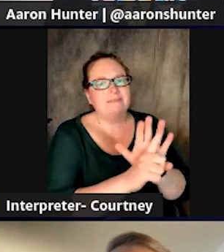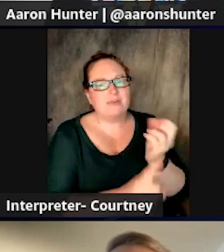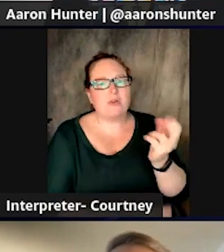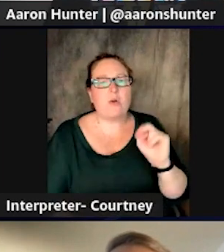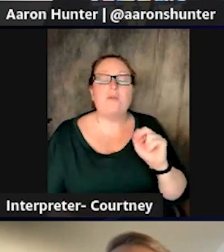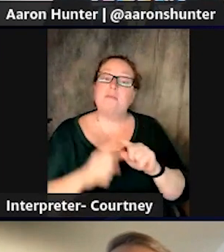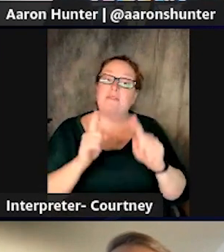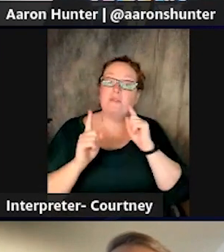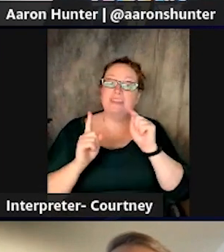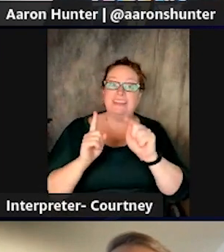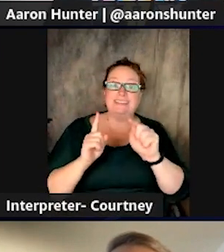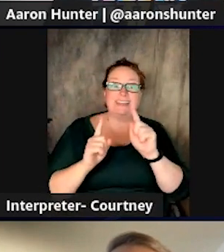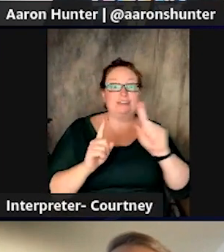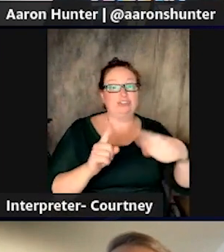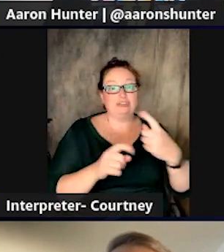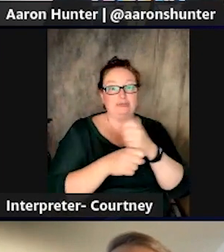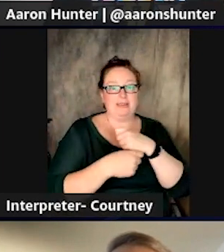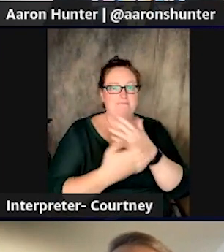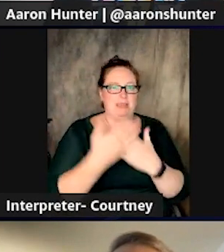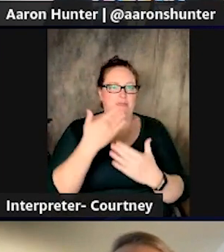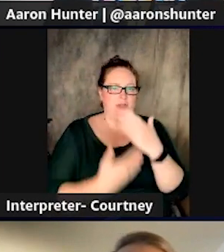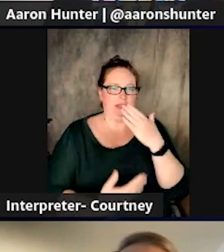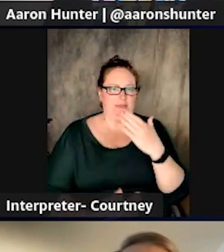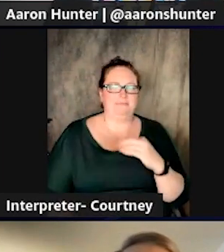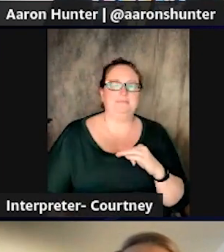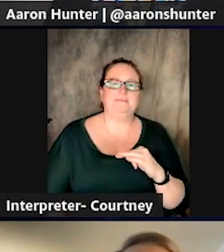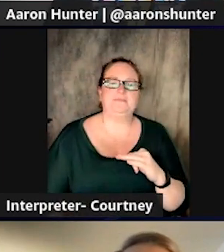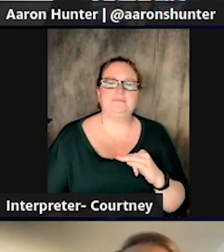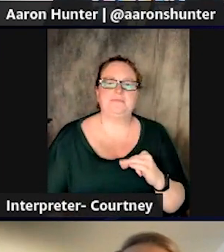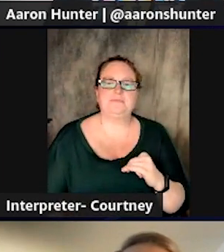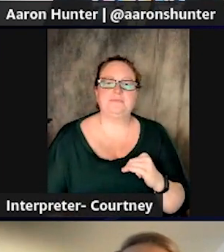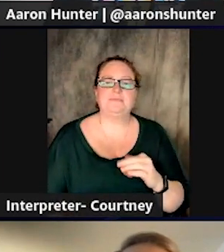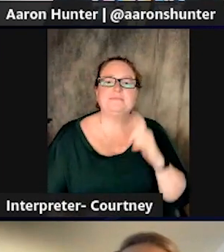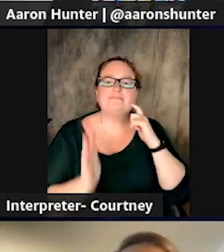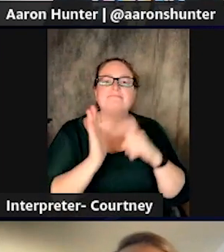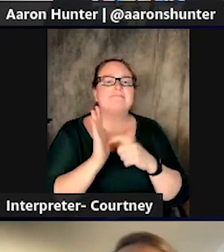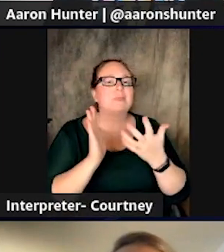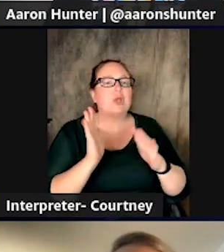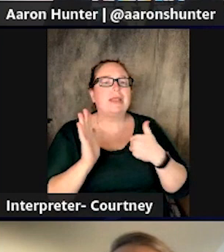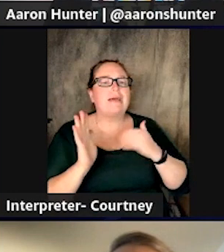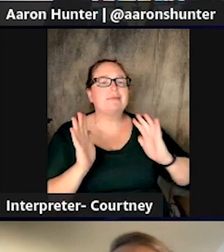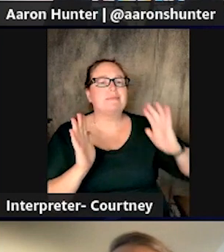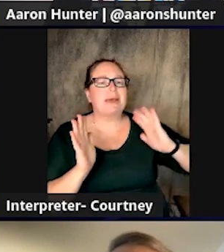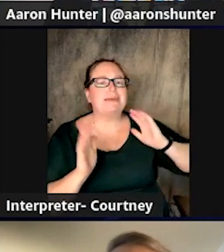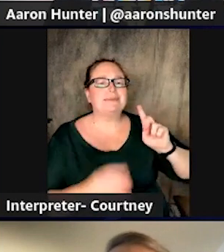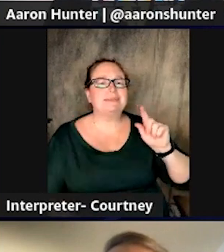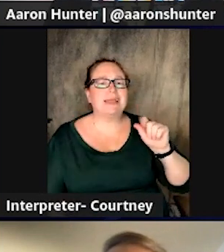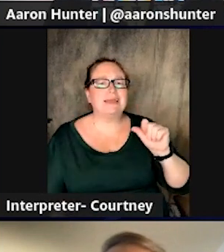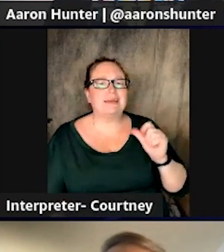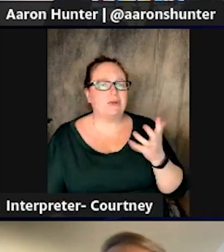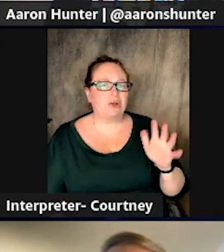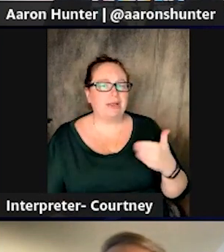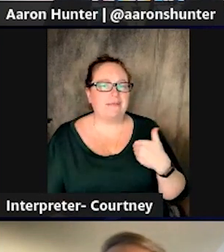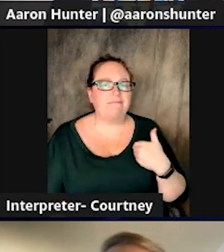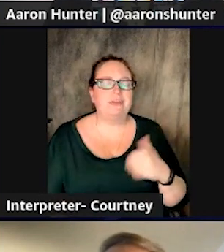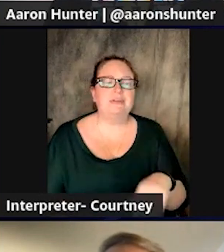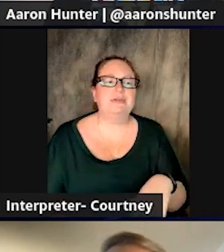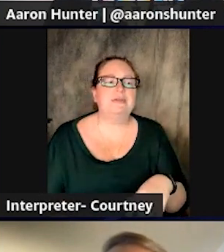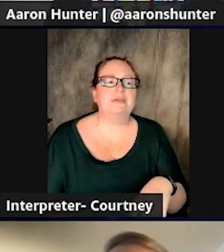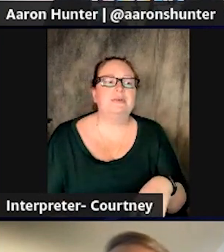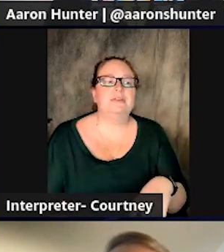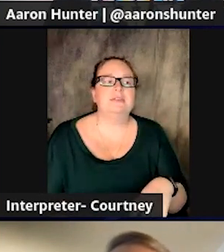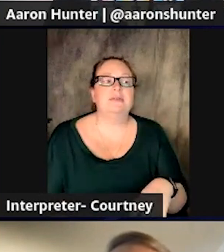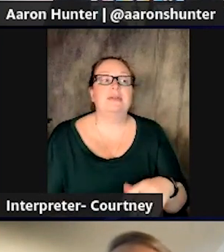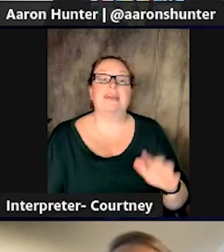just created one manually. And you'll see I already have some past data here. So I have